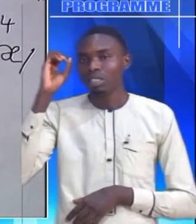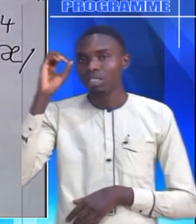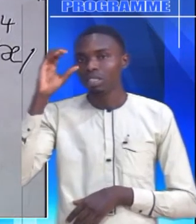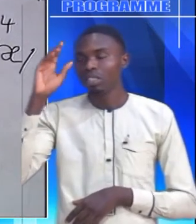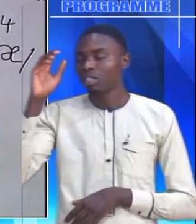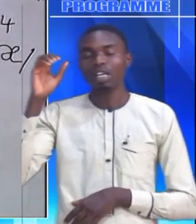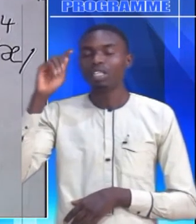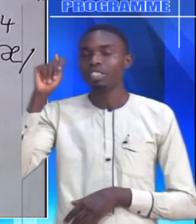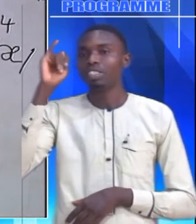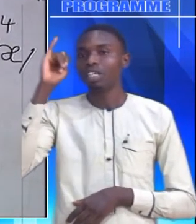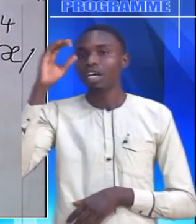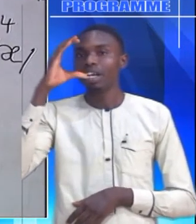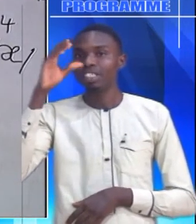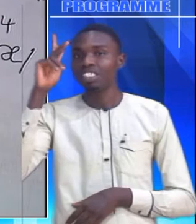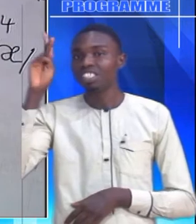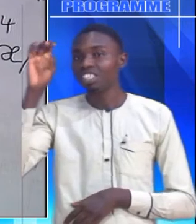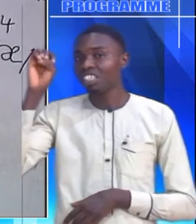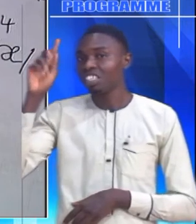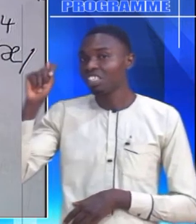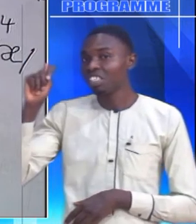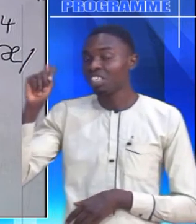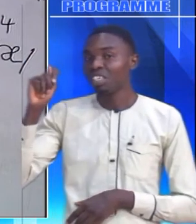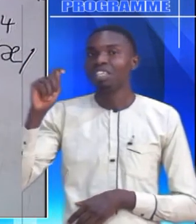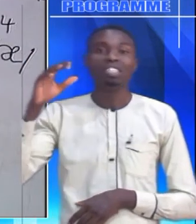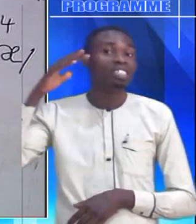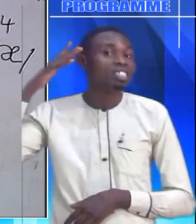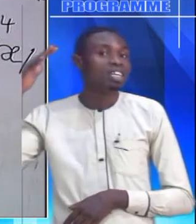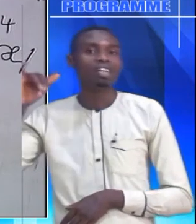this class will pronounce what? Ticket.